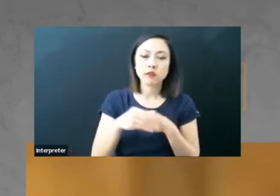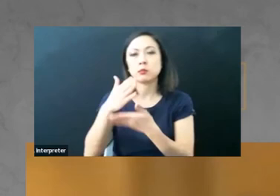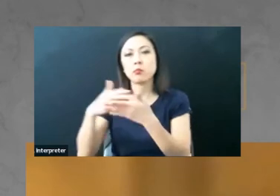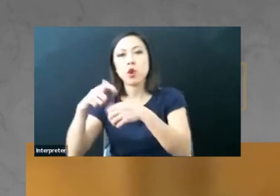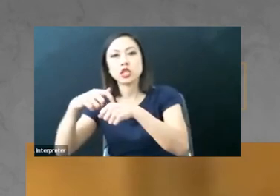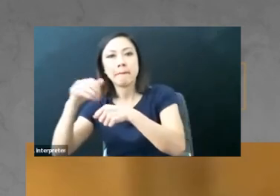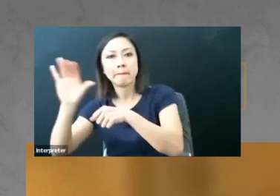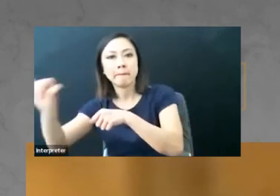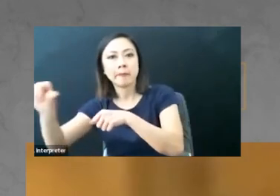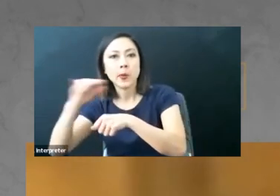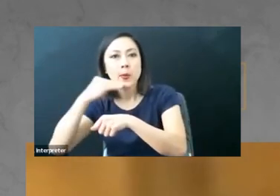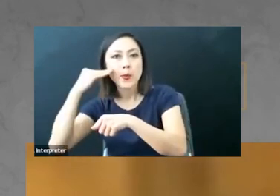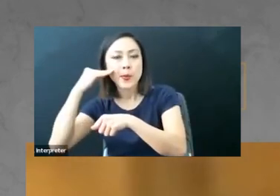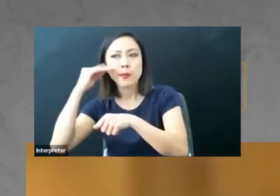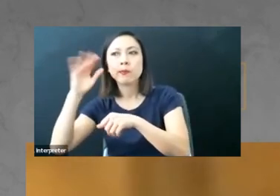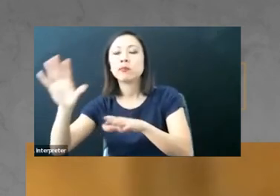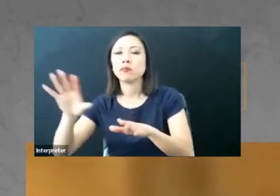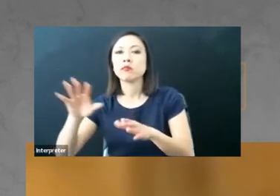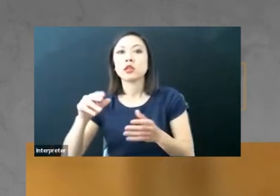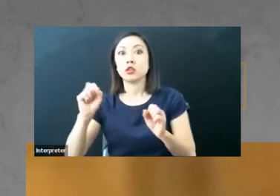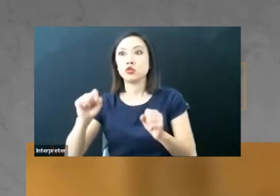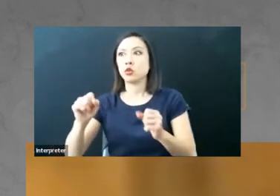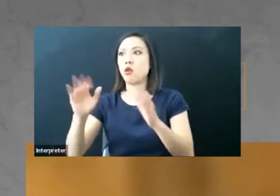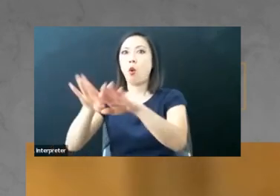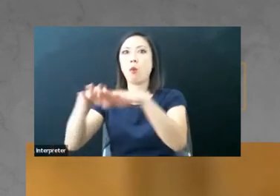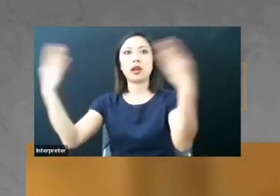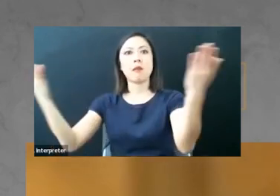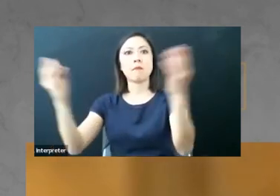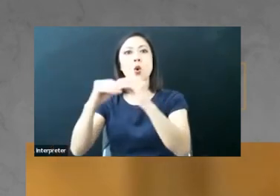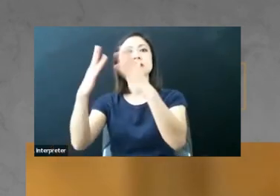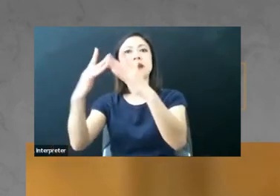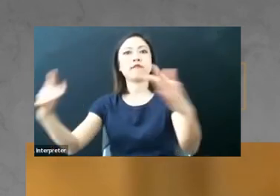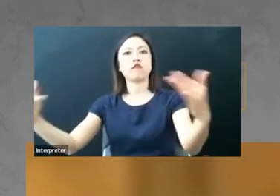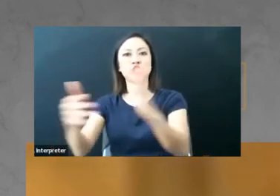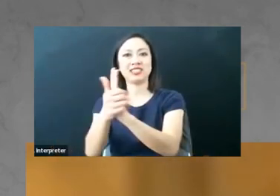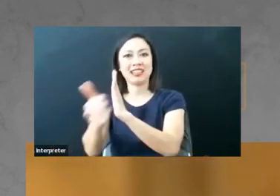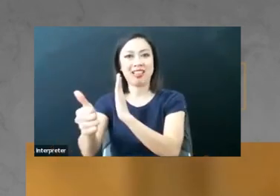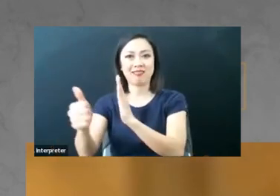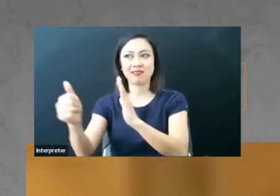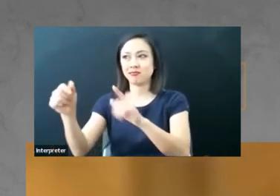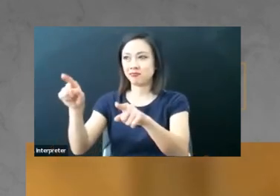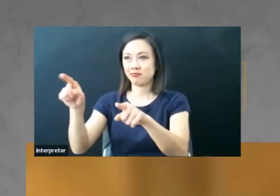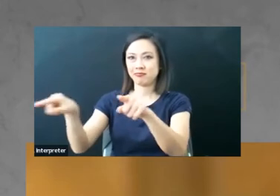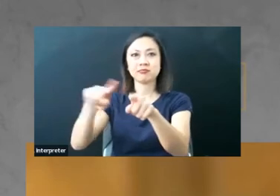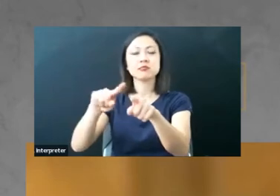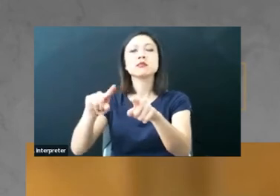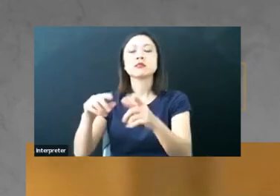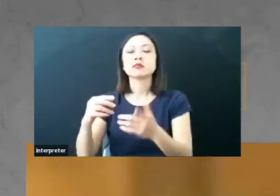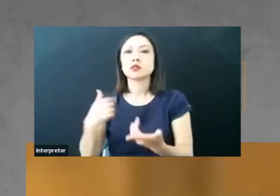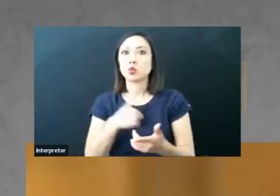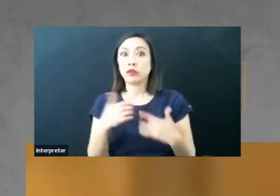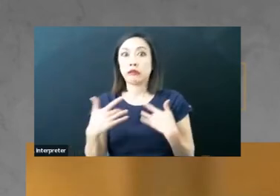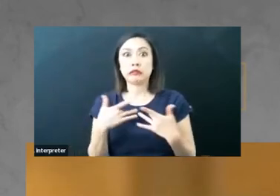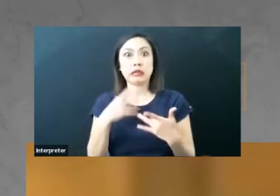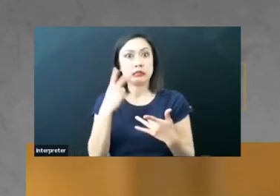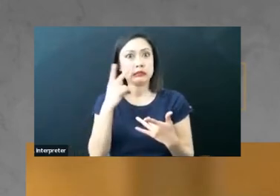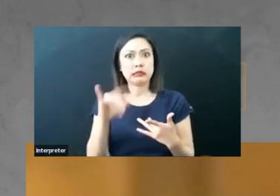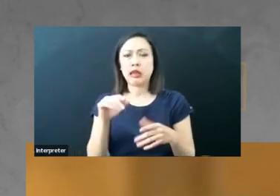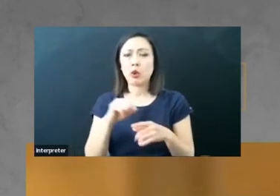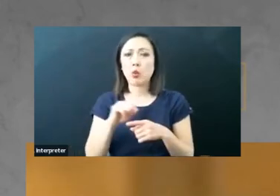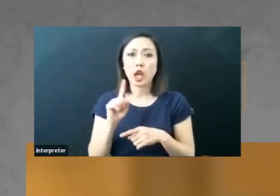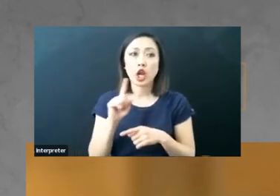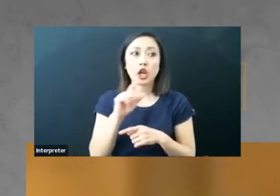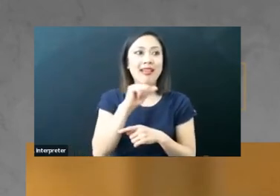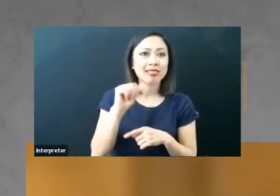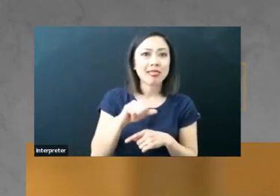number of sites, in particular diverse talent. We're really excited with what we're seeing in New York, Atlanta, Chicago, Detroit. So